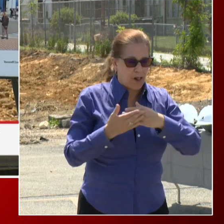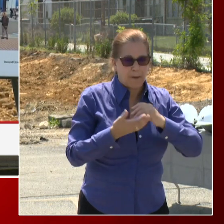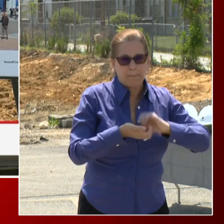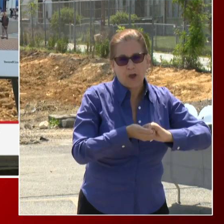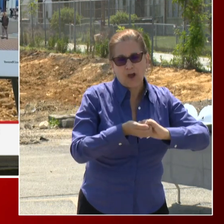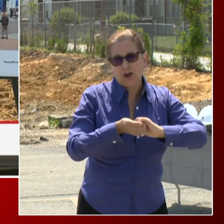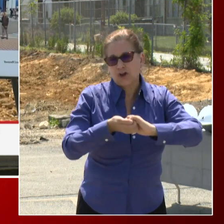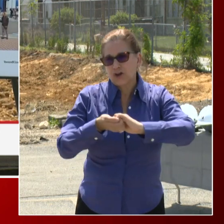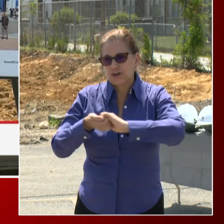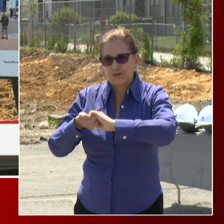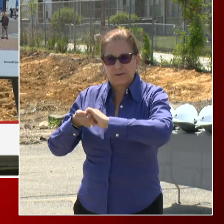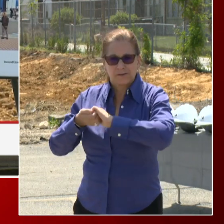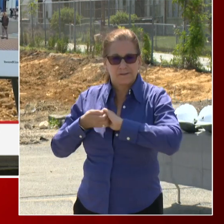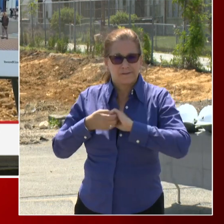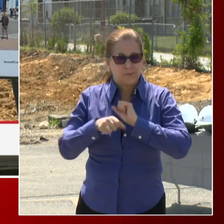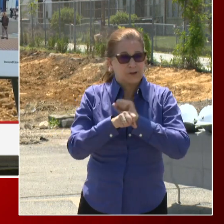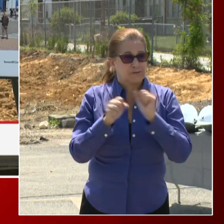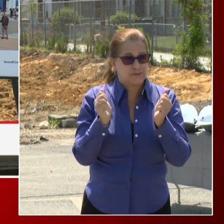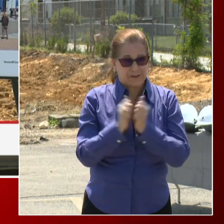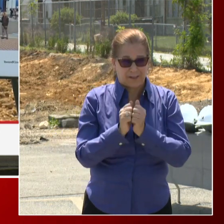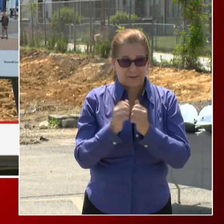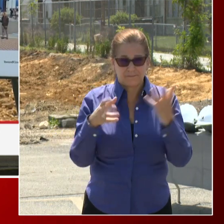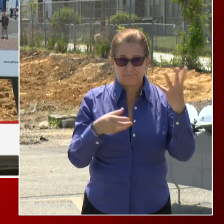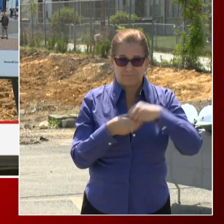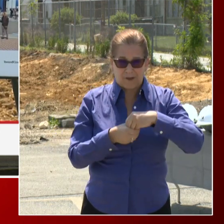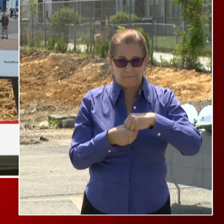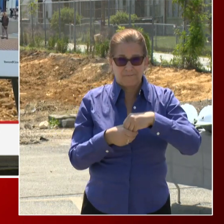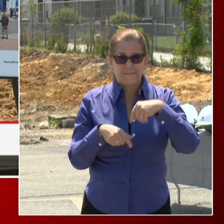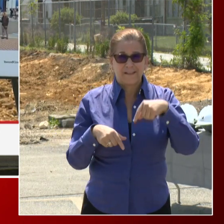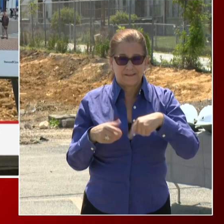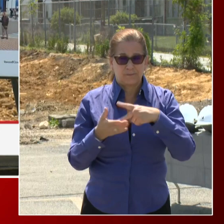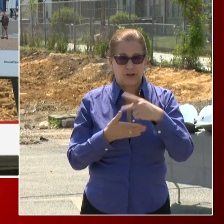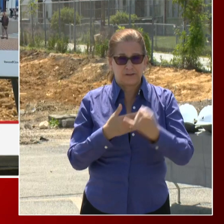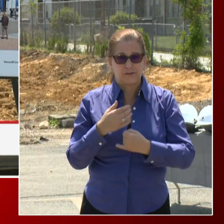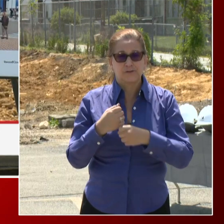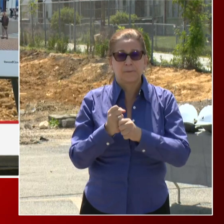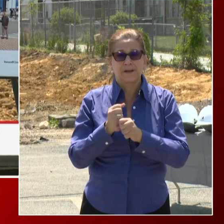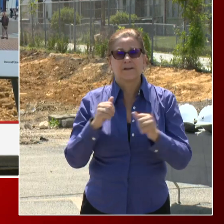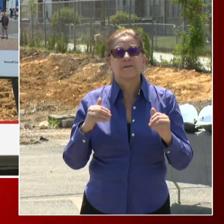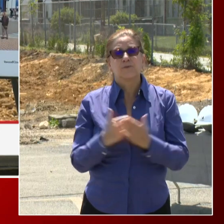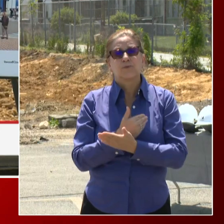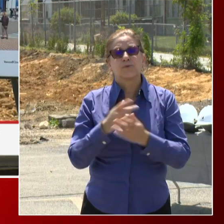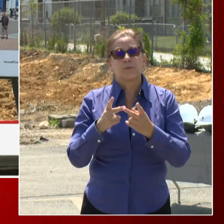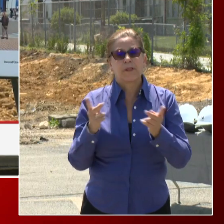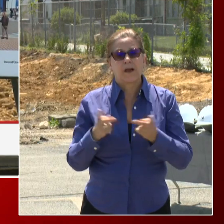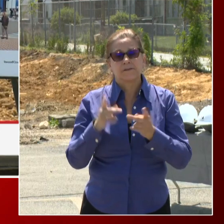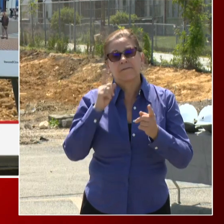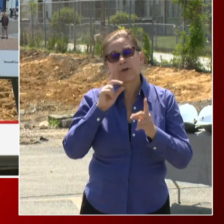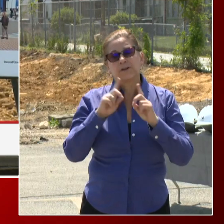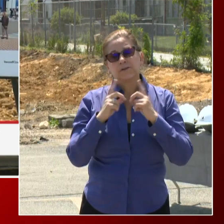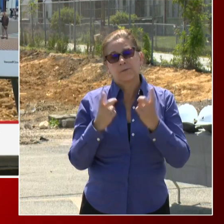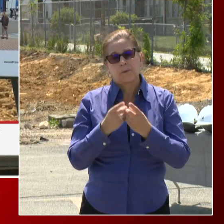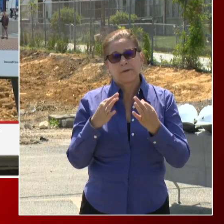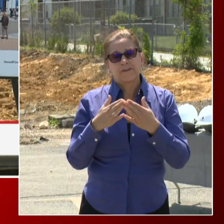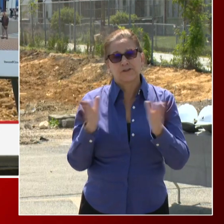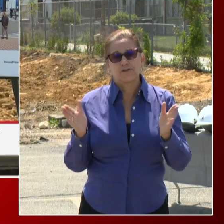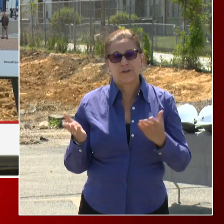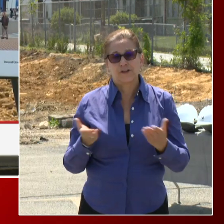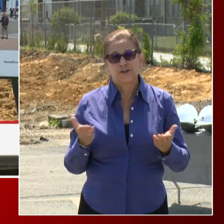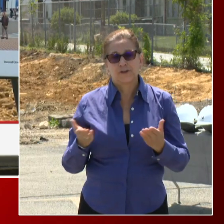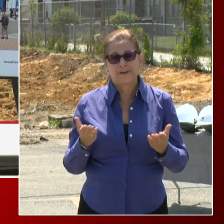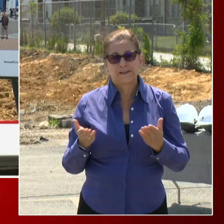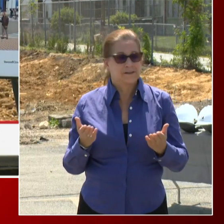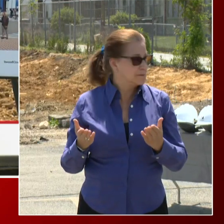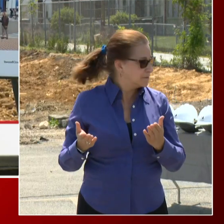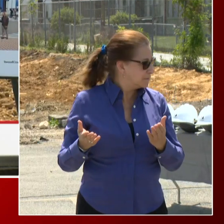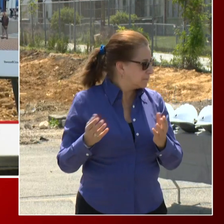the first phase of this project, which will establish a new Department of General Services headquarters. But we're even more excited